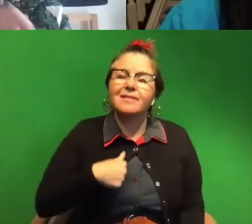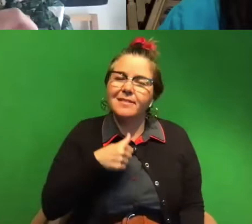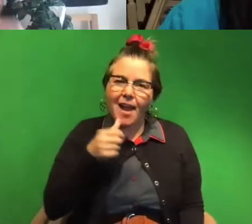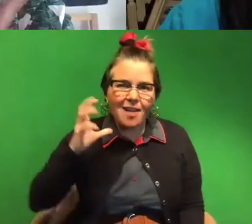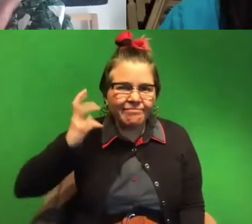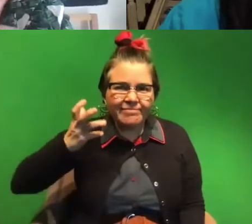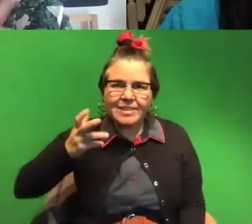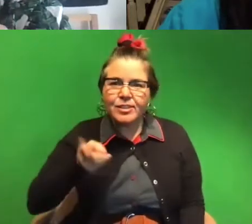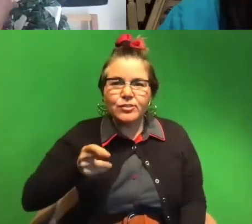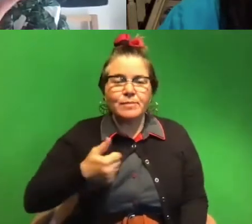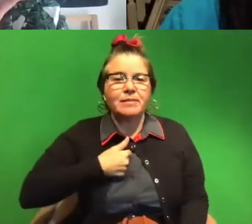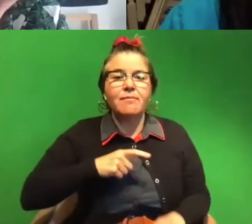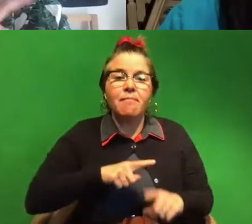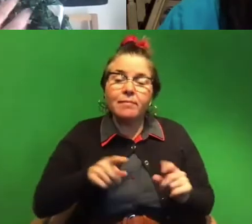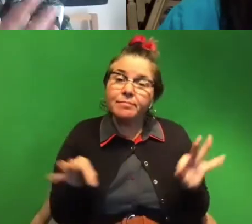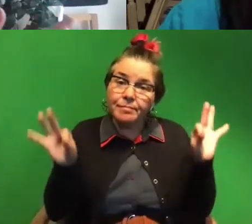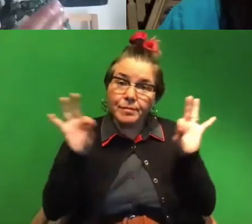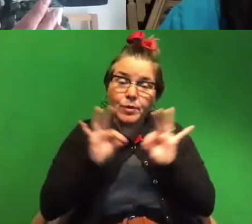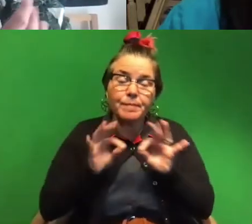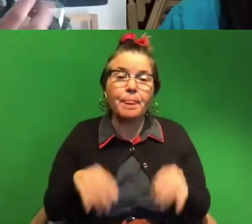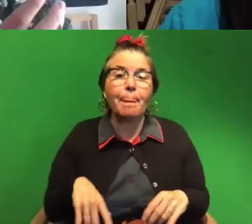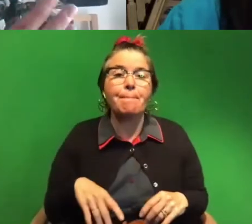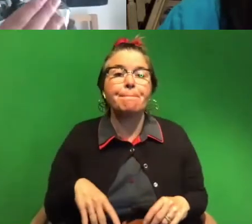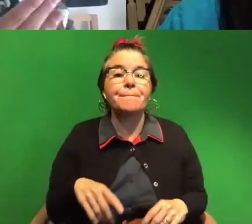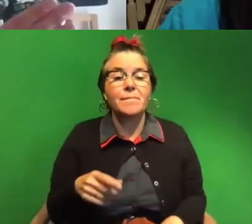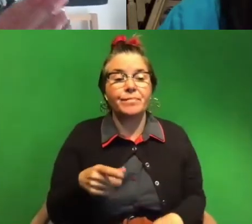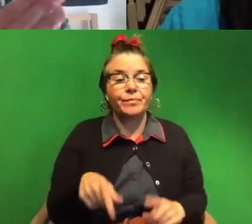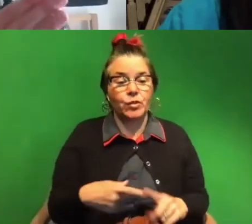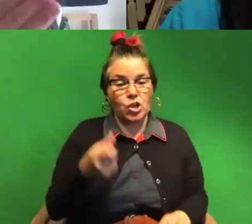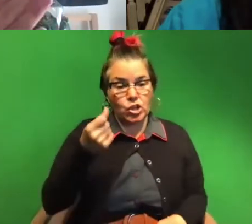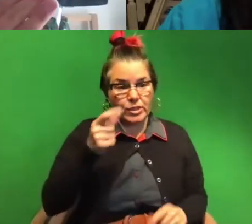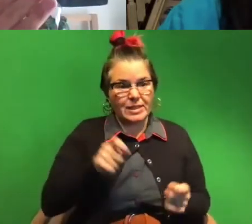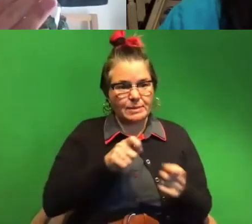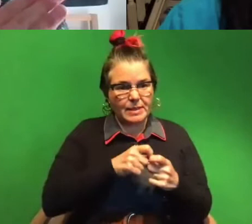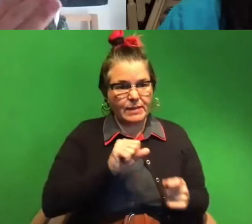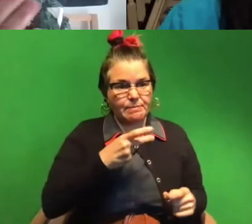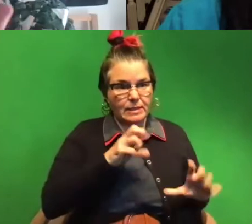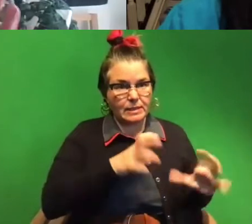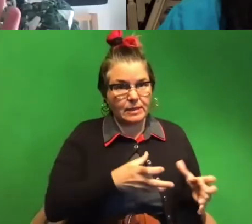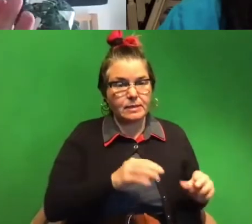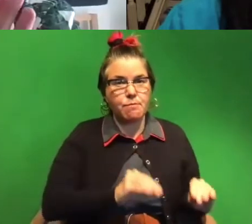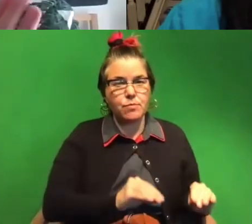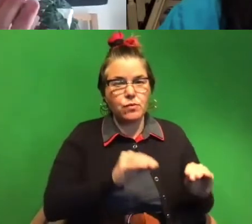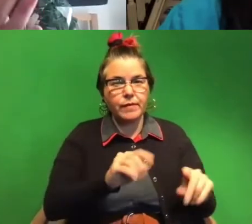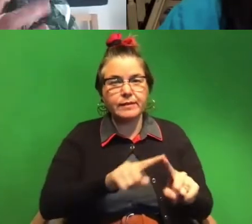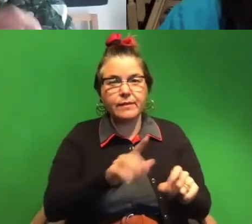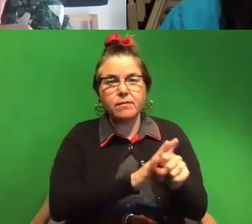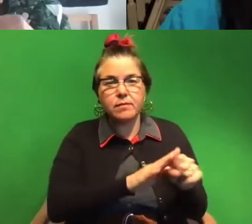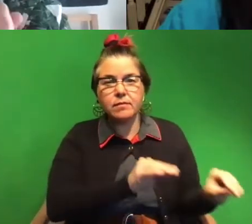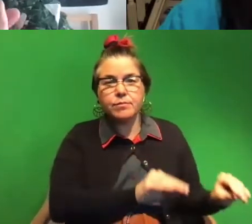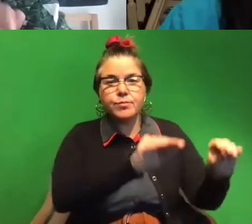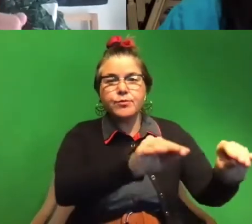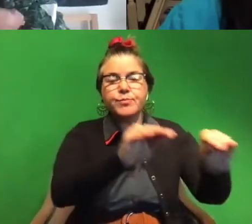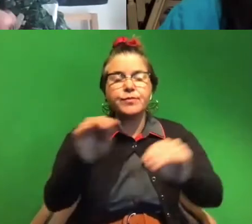history, but history is important when we understand how certain species move from one place to another.